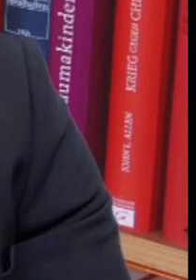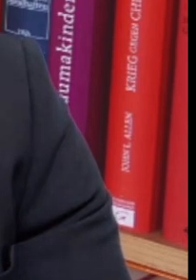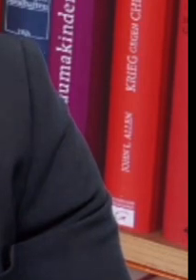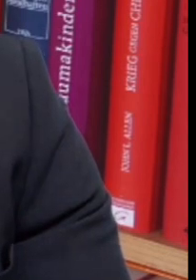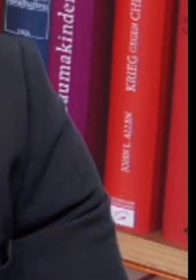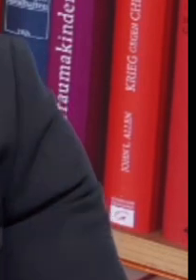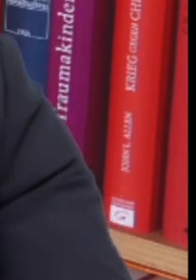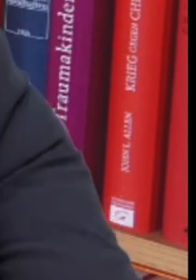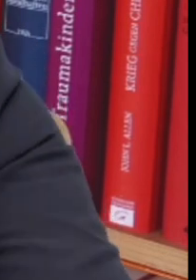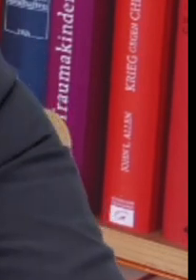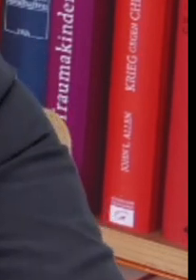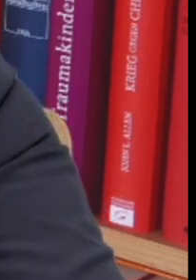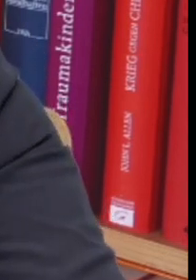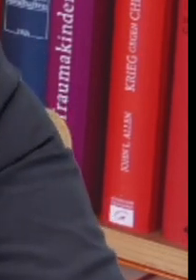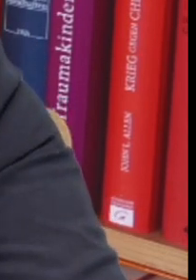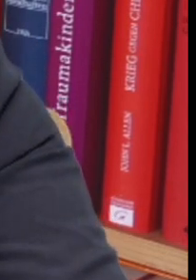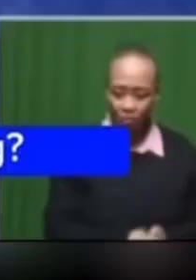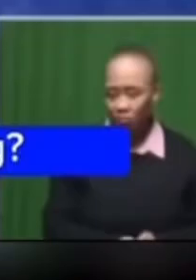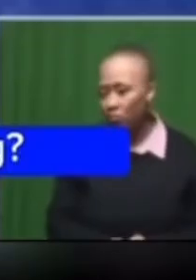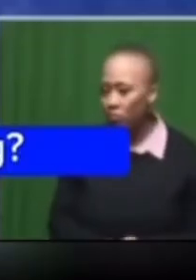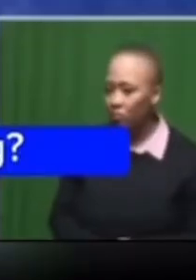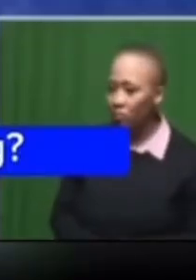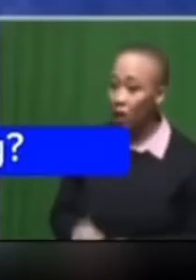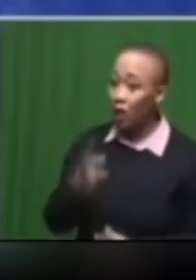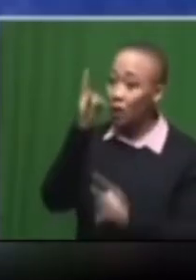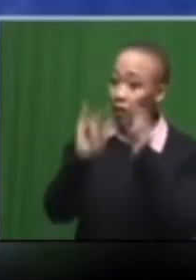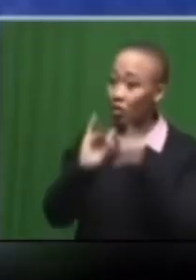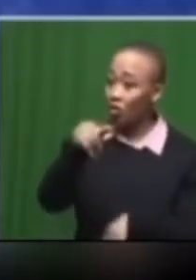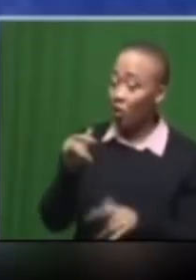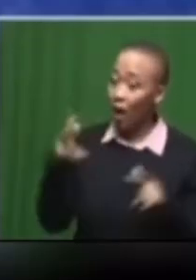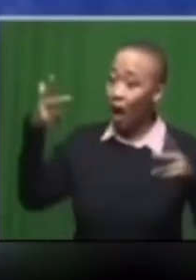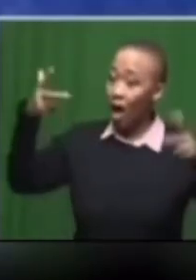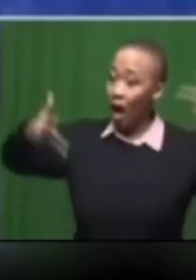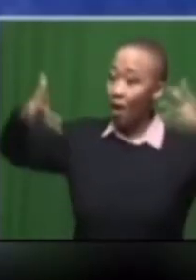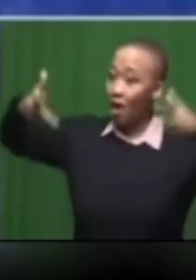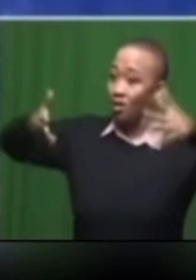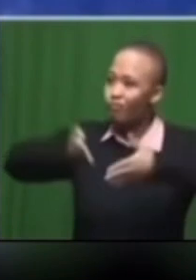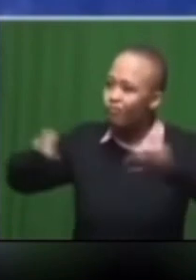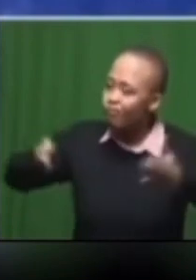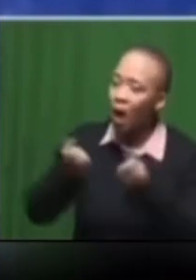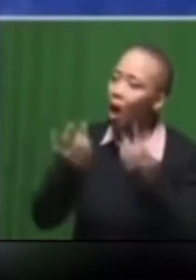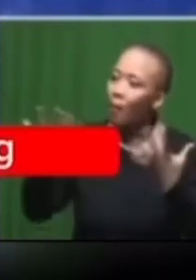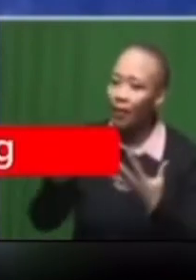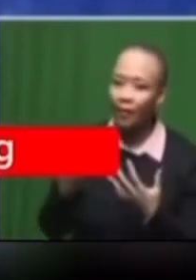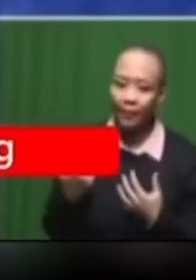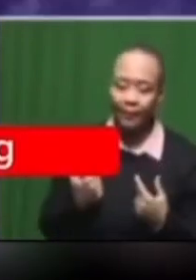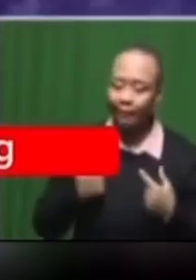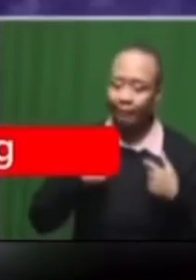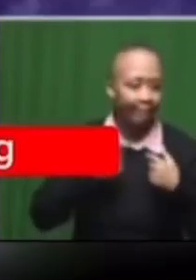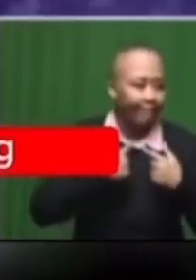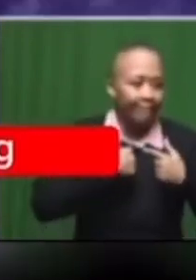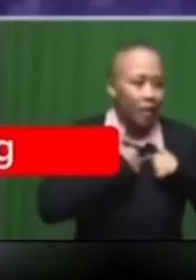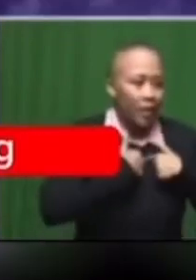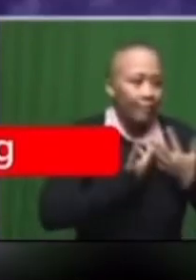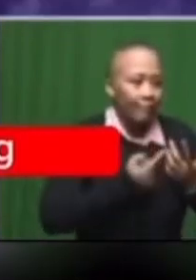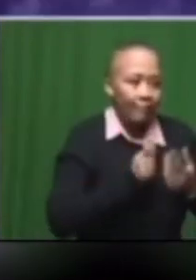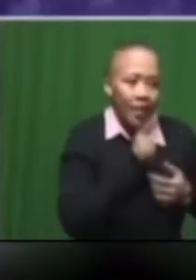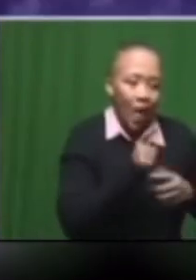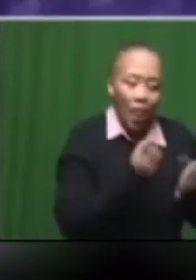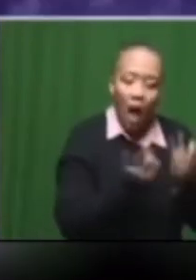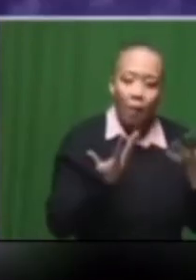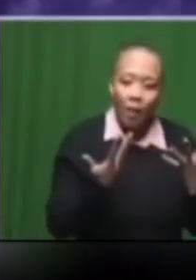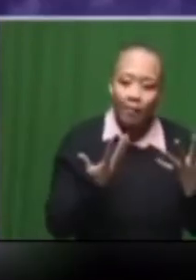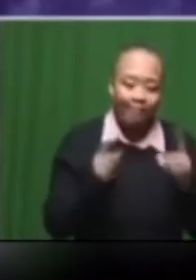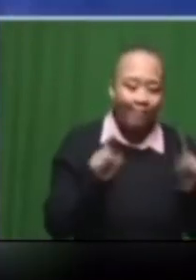Let's have a conversation. Of Johannesburg. I wouldn't tell you tentatively how many cameras are there in the city of Johannesburg,